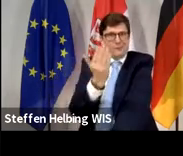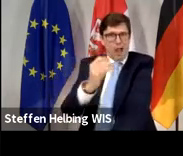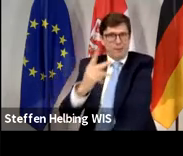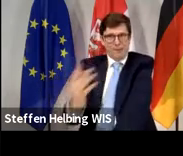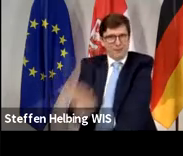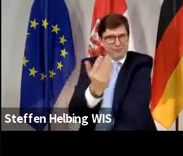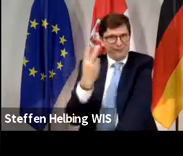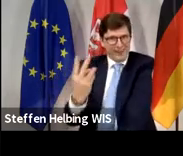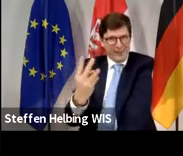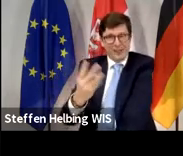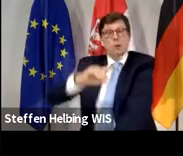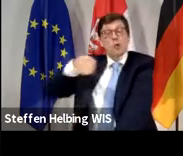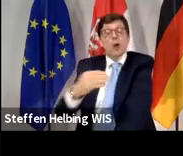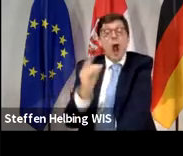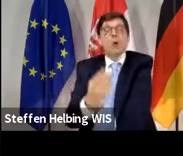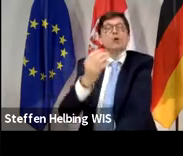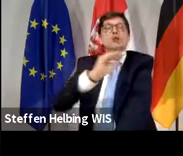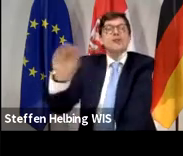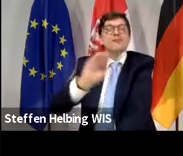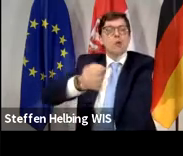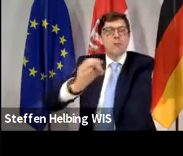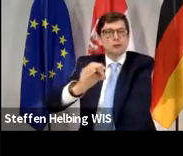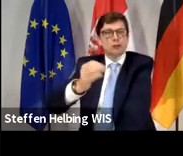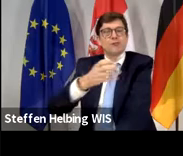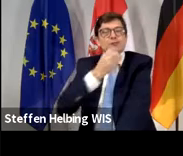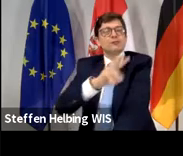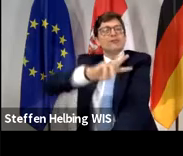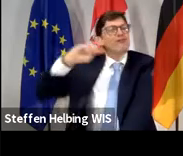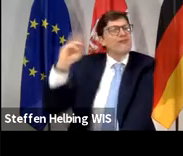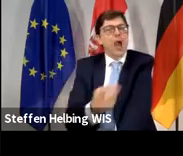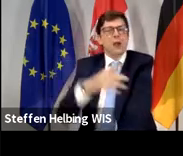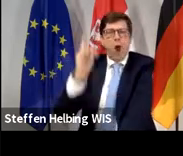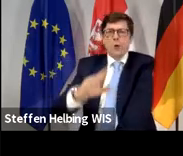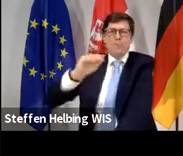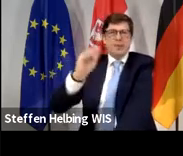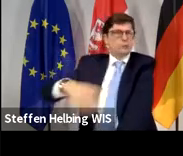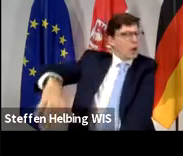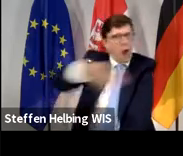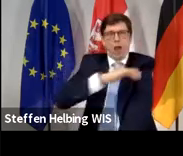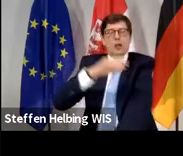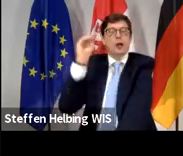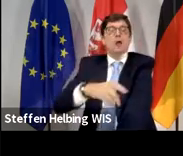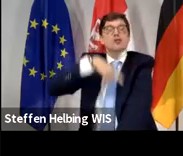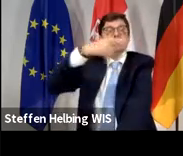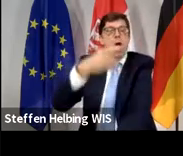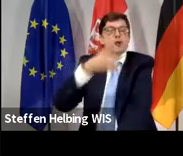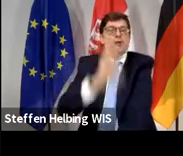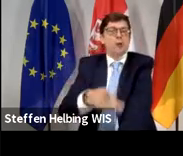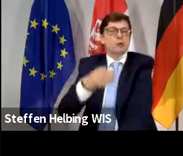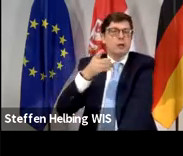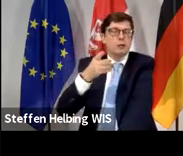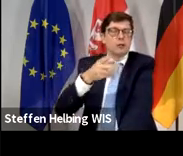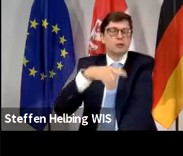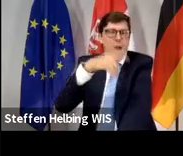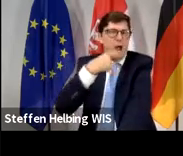we have a service for interpreter, a sign language interpreter that deaf people can always and easily use. So we can